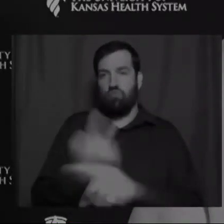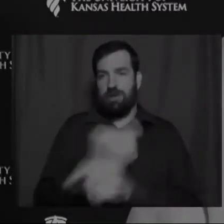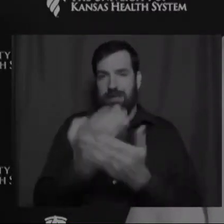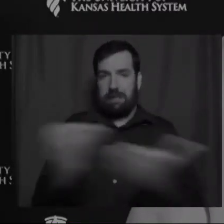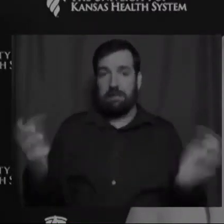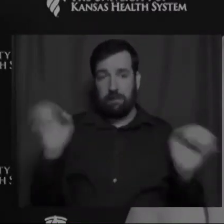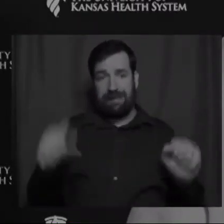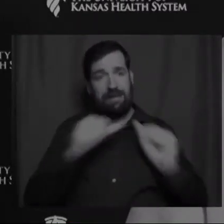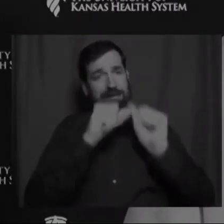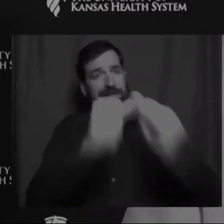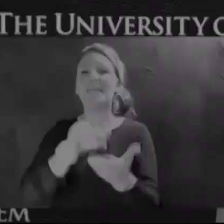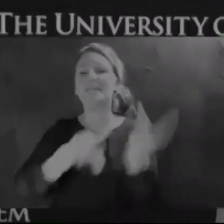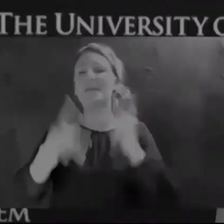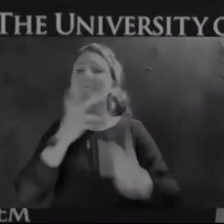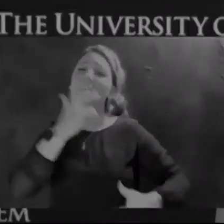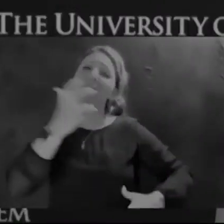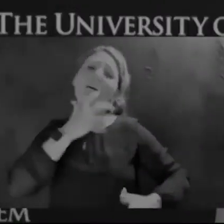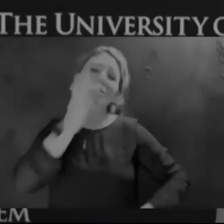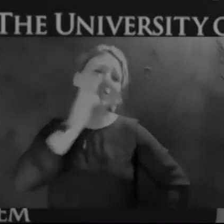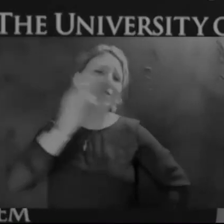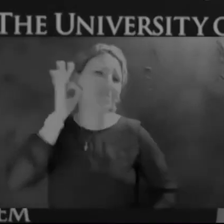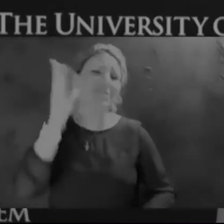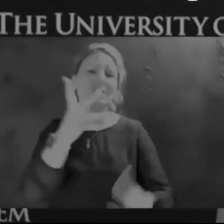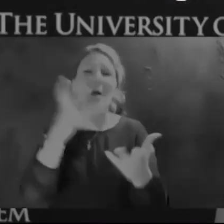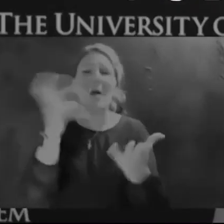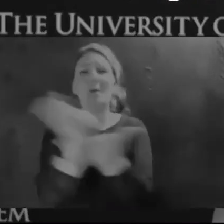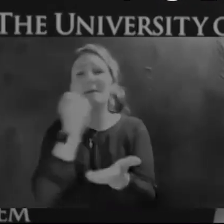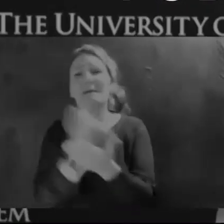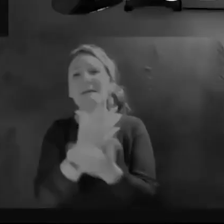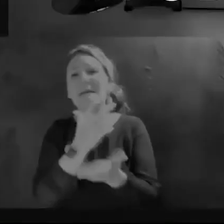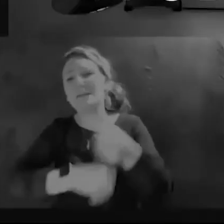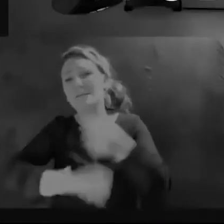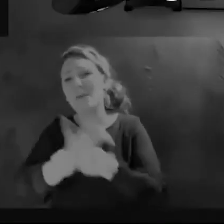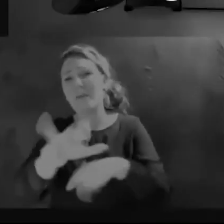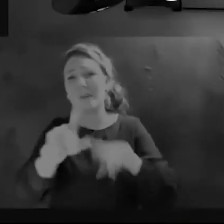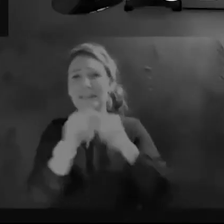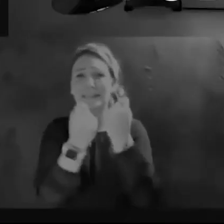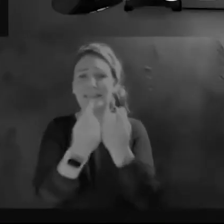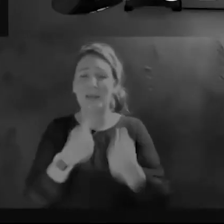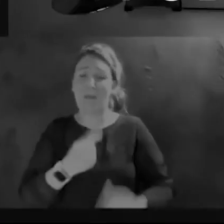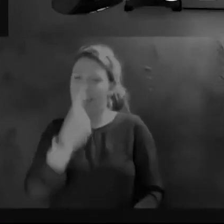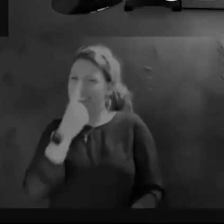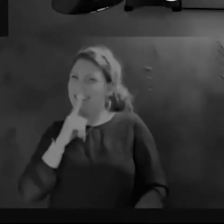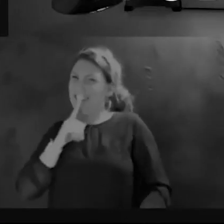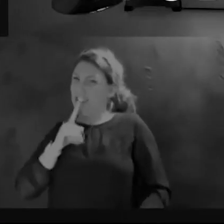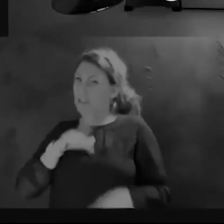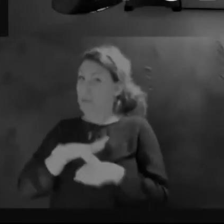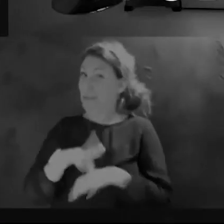mics with Dr. Stites podcasts. Now, everywhere podcasts are available.